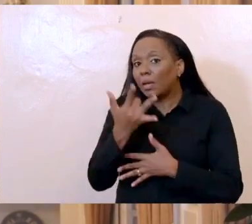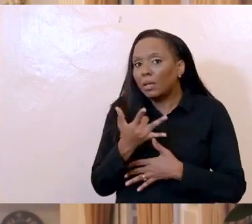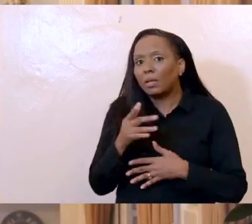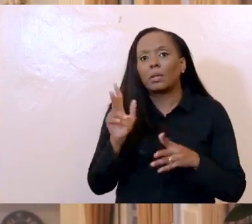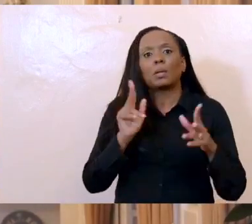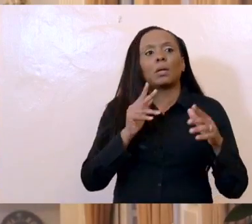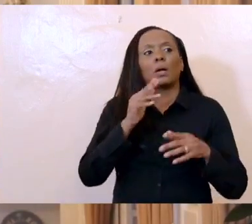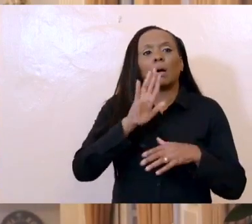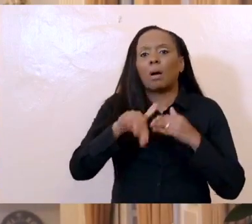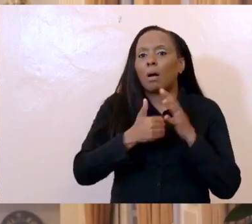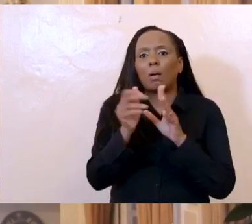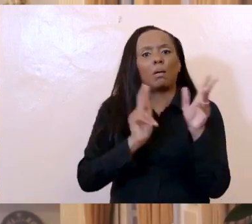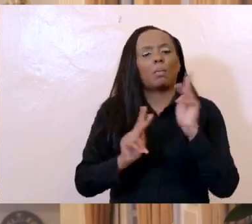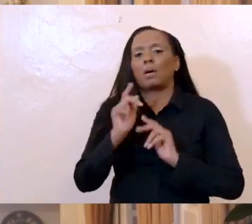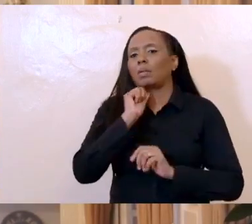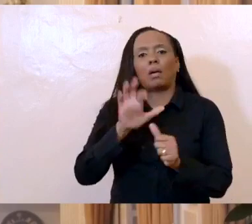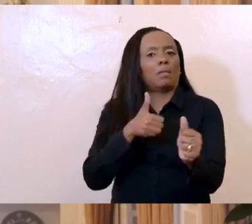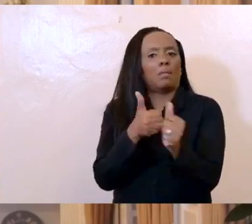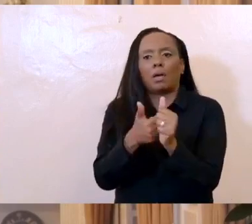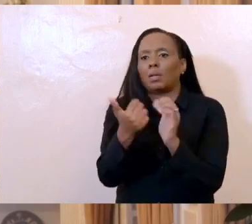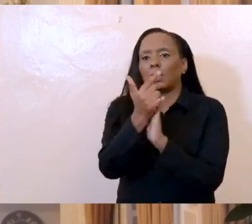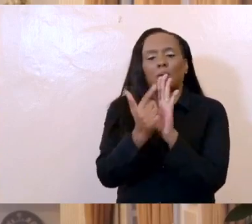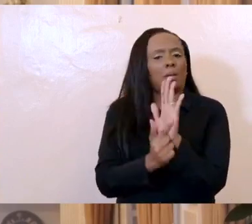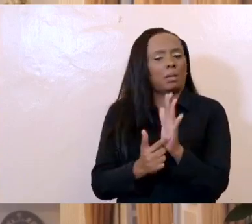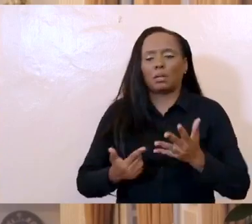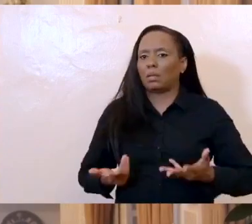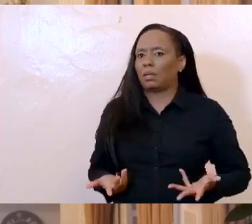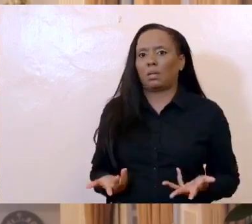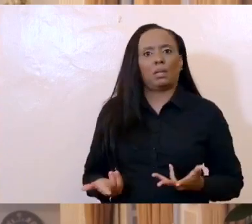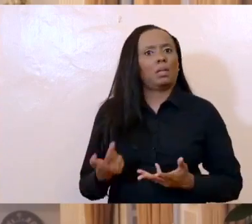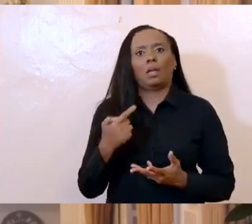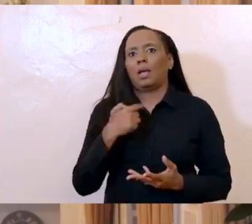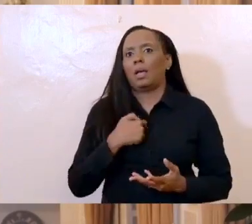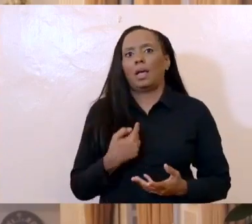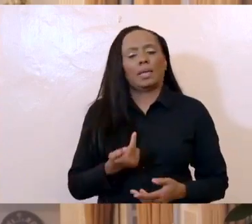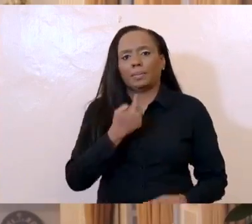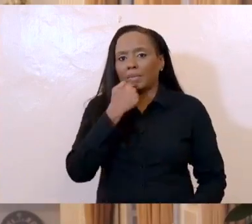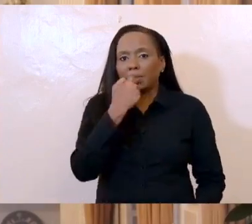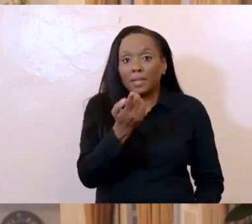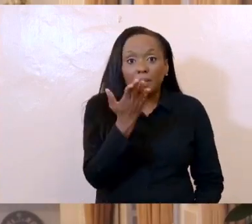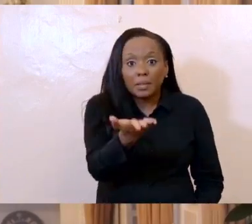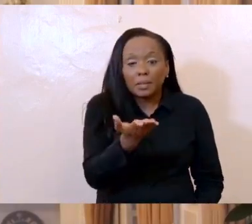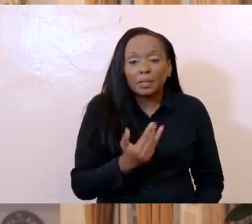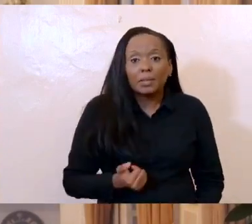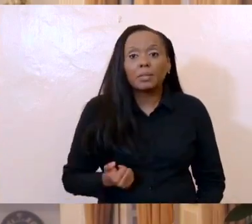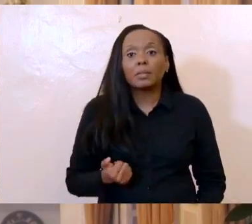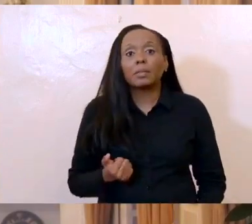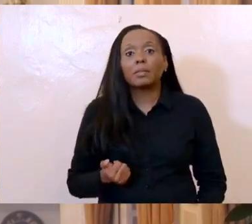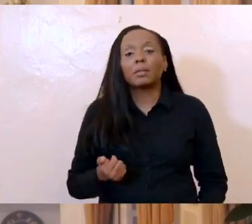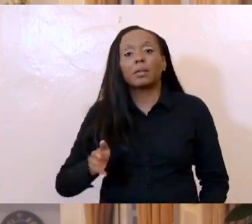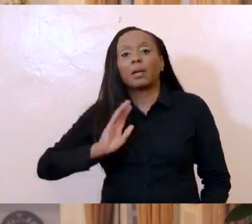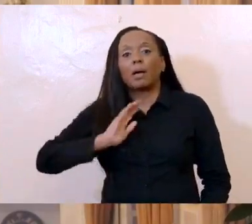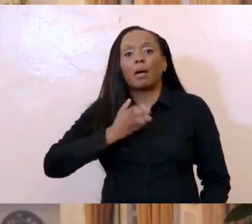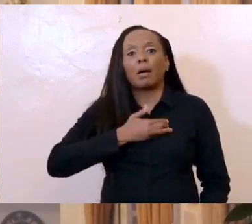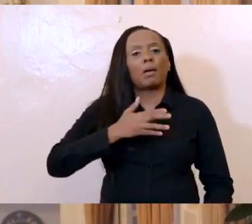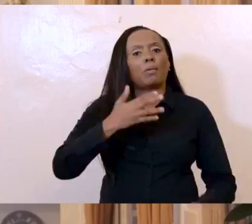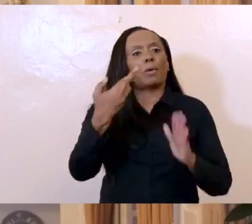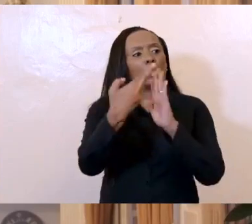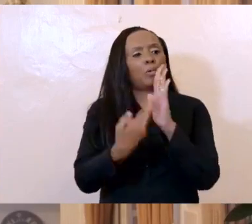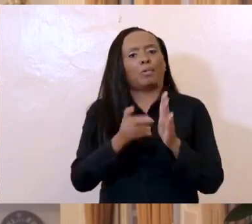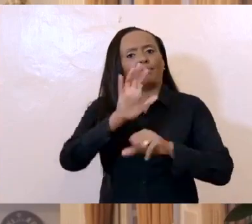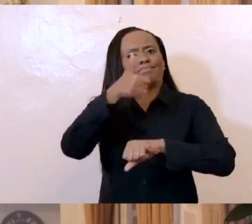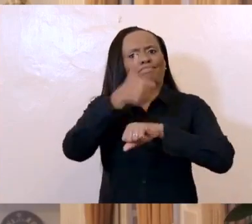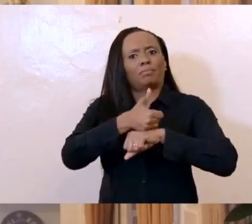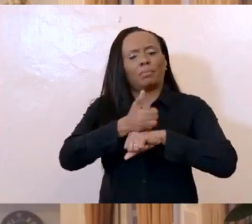the law. I am stating here clearly that the protocols that have been established in